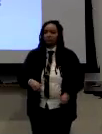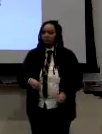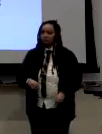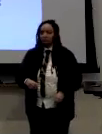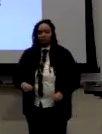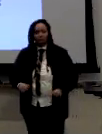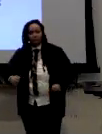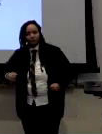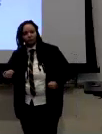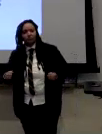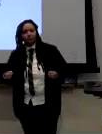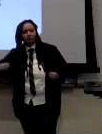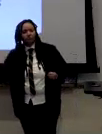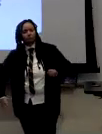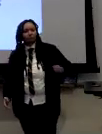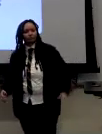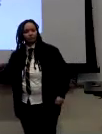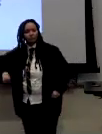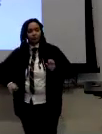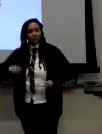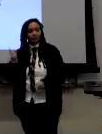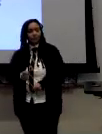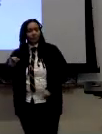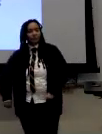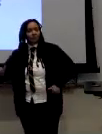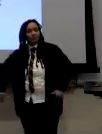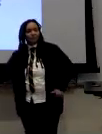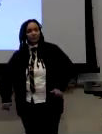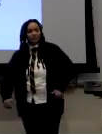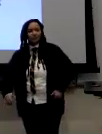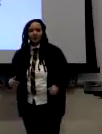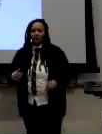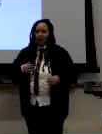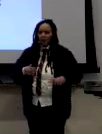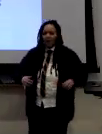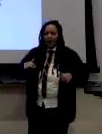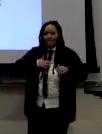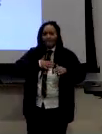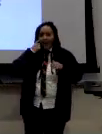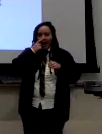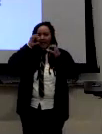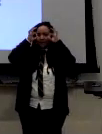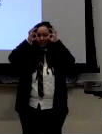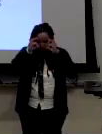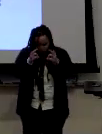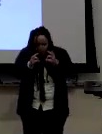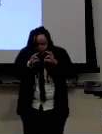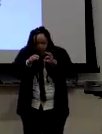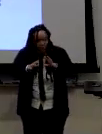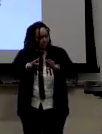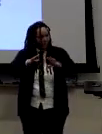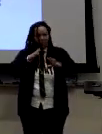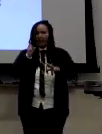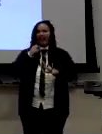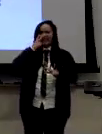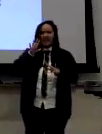my